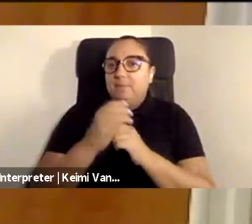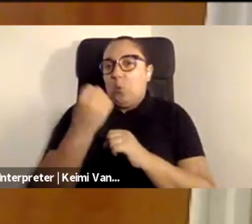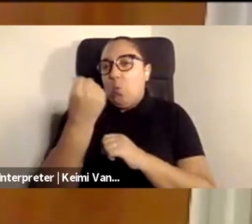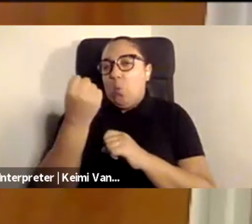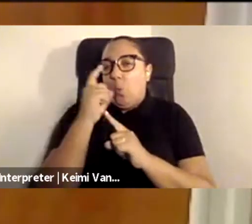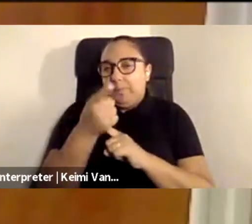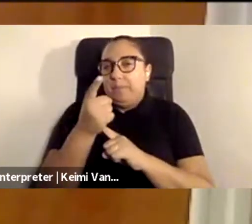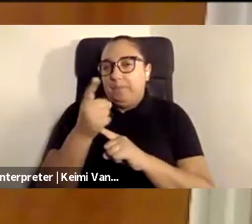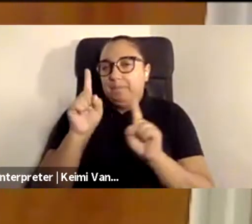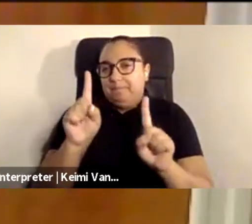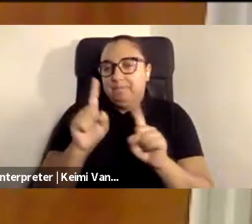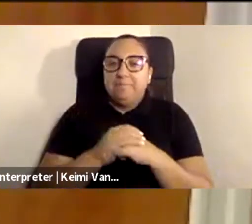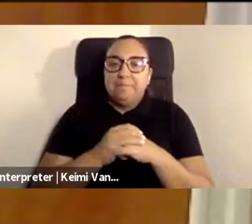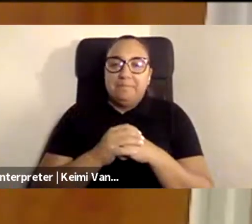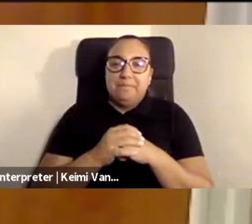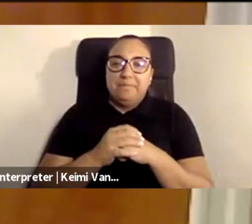and Linda out.